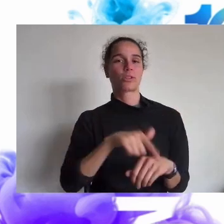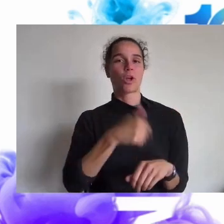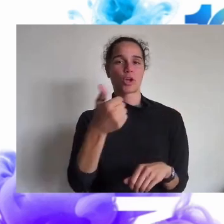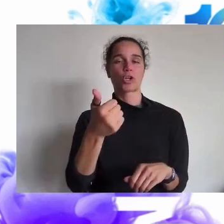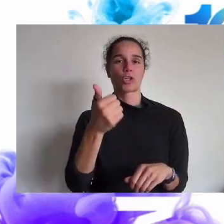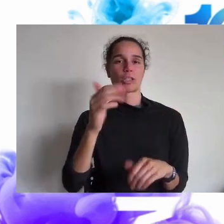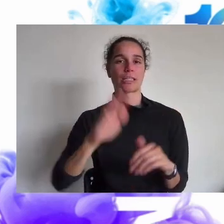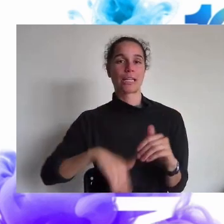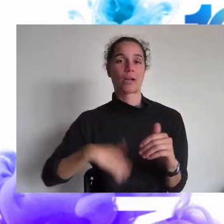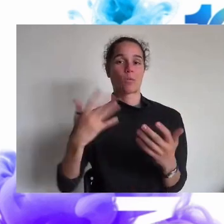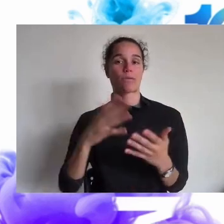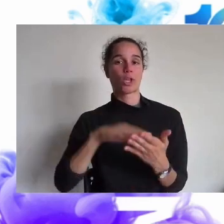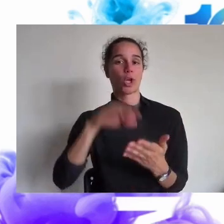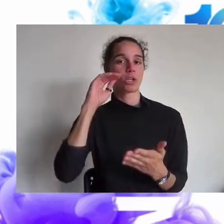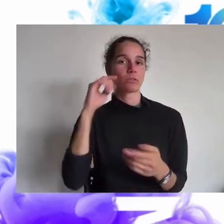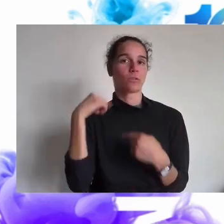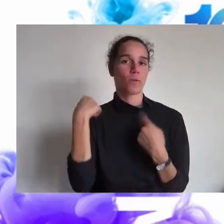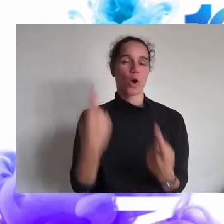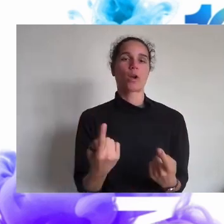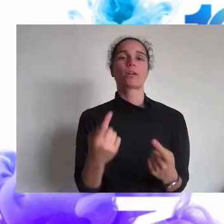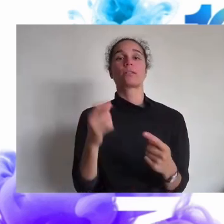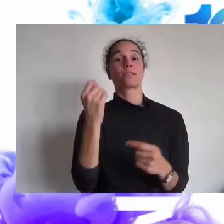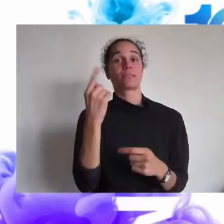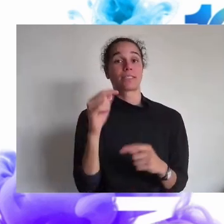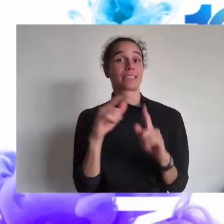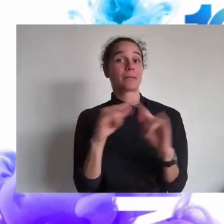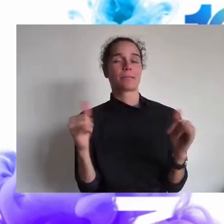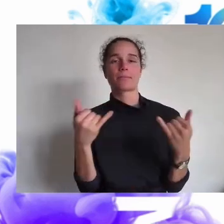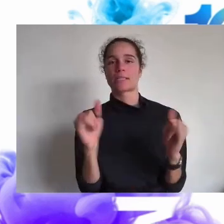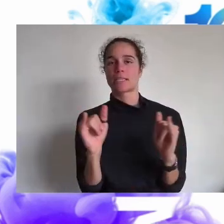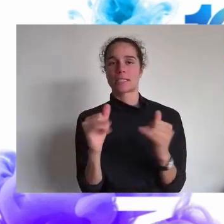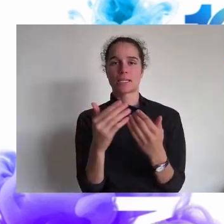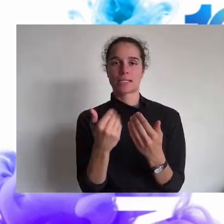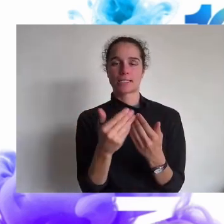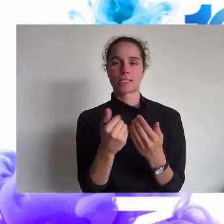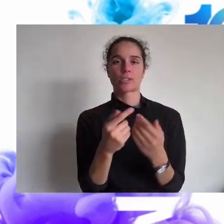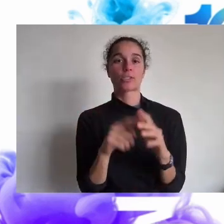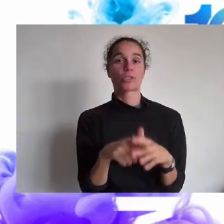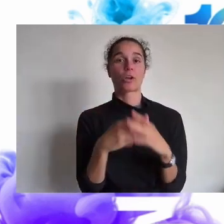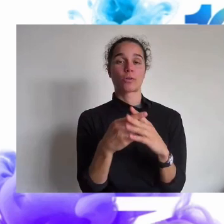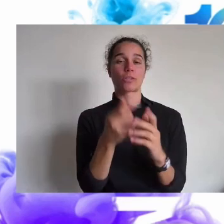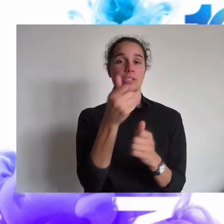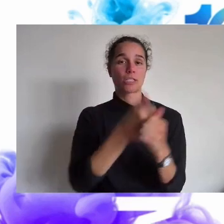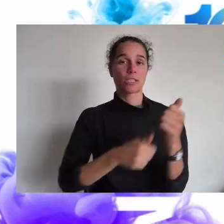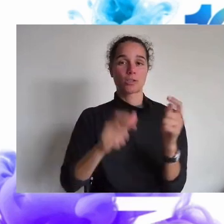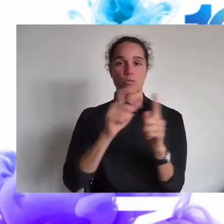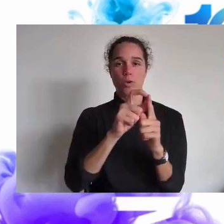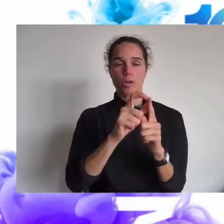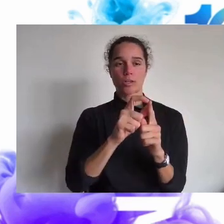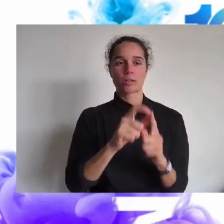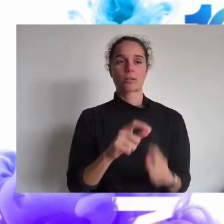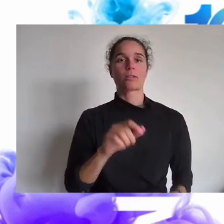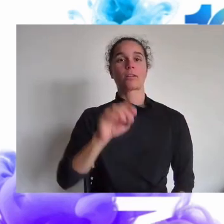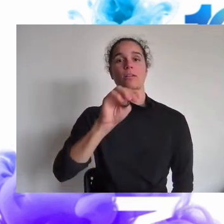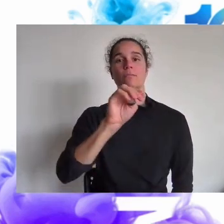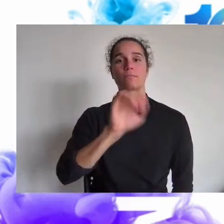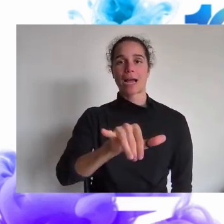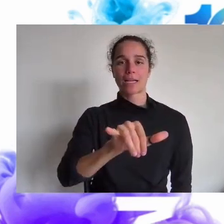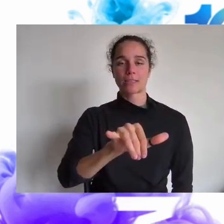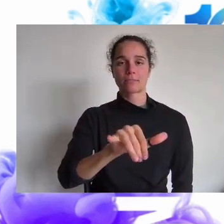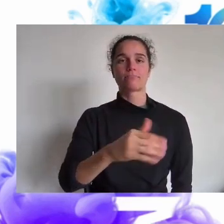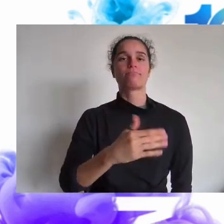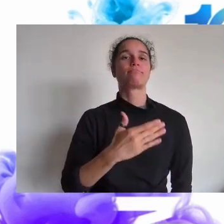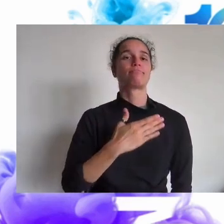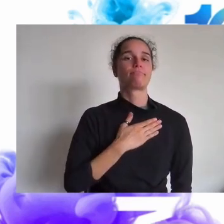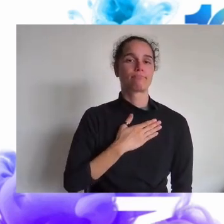far, but it's also very easy. So I will start with each word. My. You're touching yourself, right? Or you